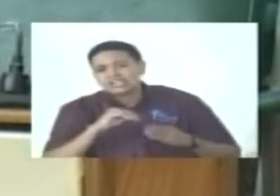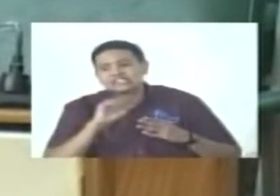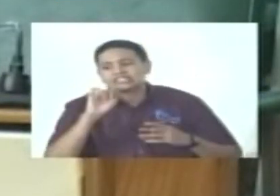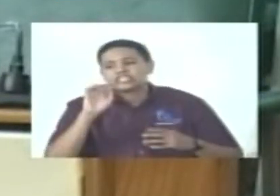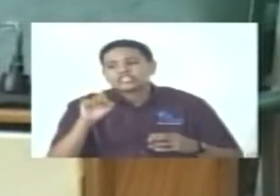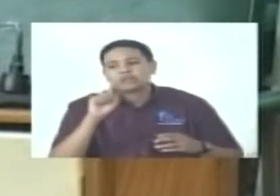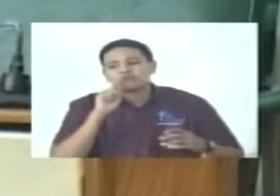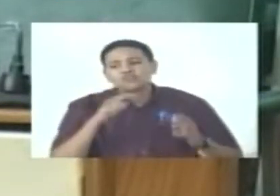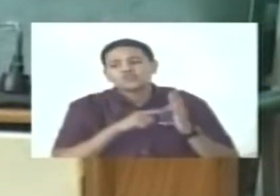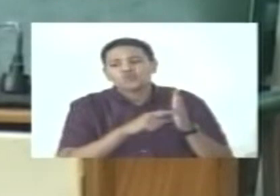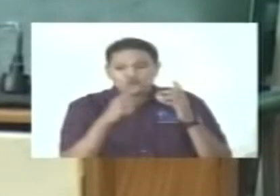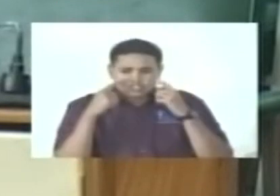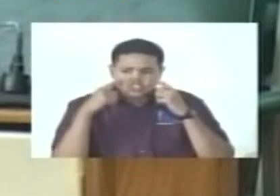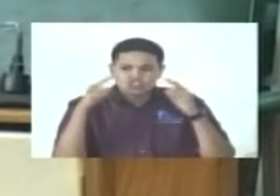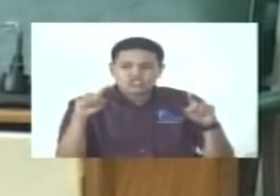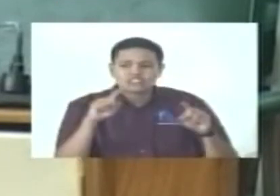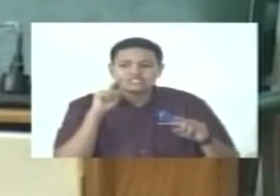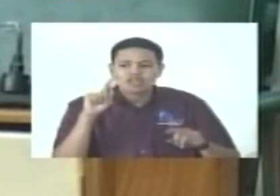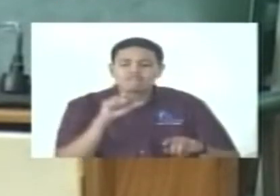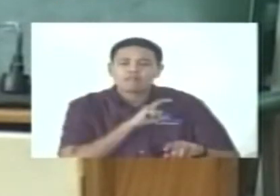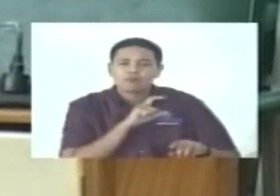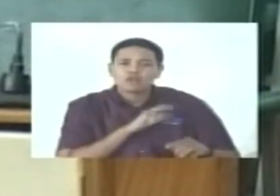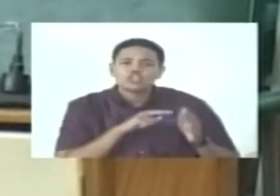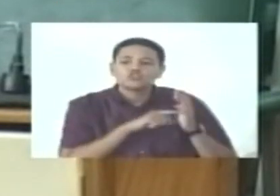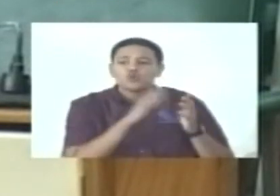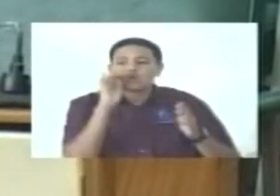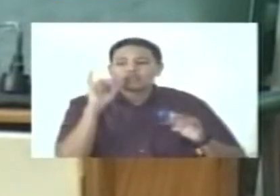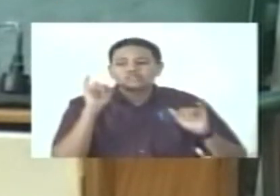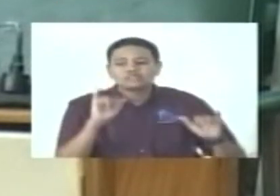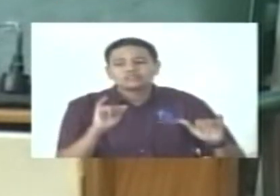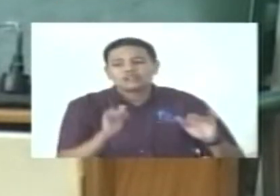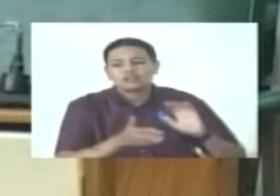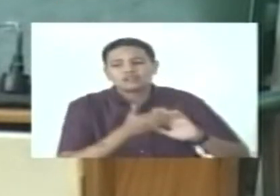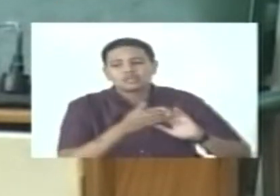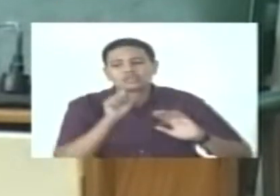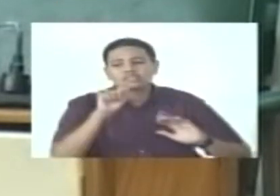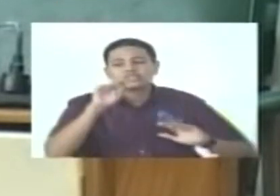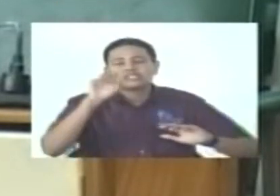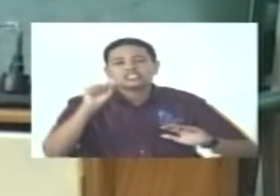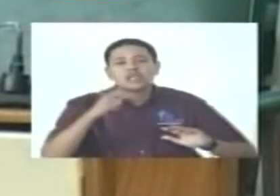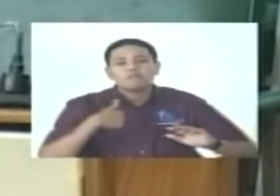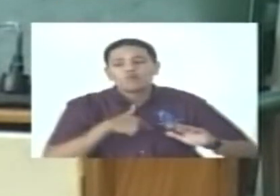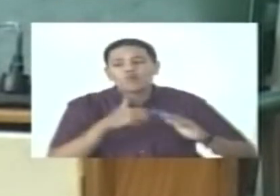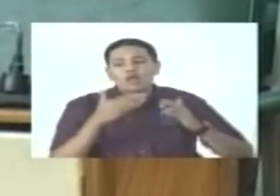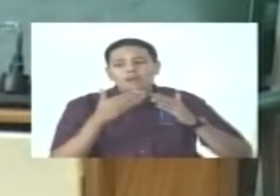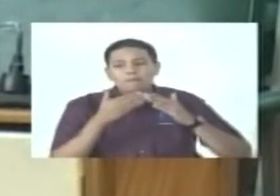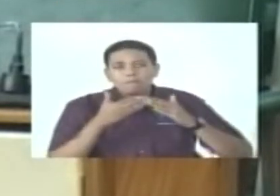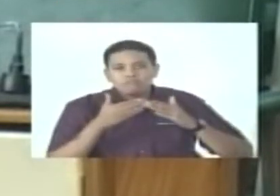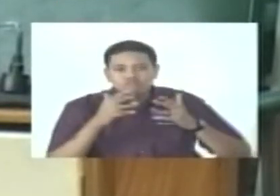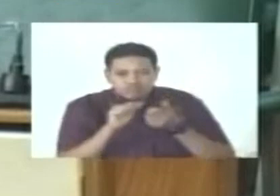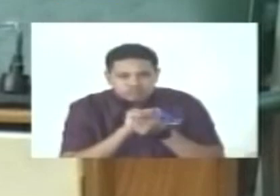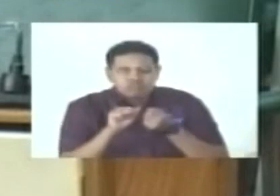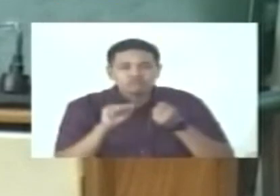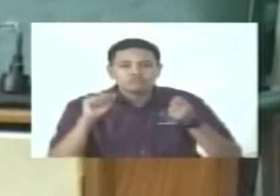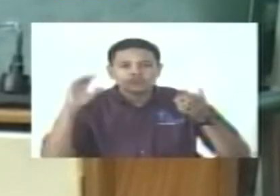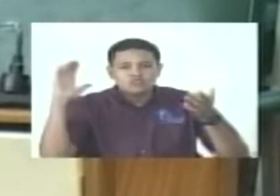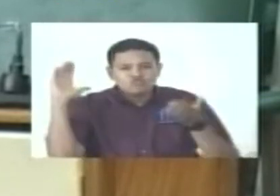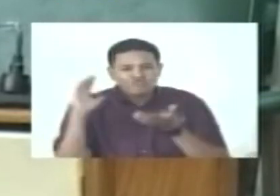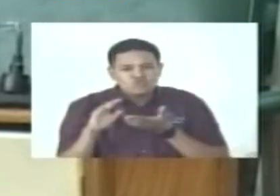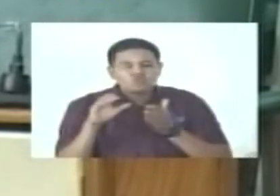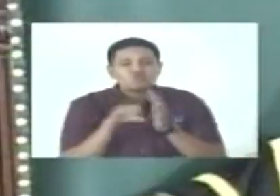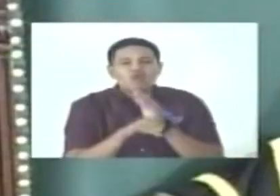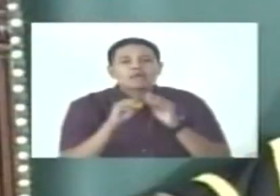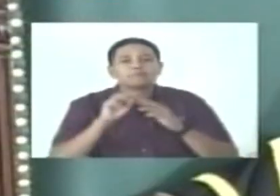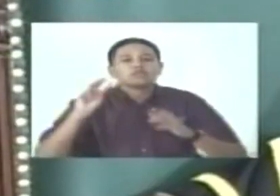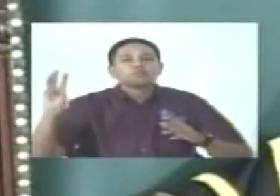the security forces and showed why we needed to stay the course in St. James, Mr. President. We are breaking the back of crime in Western Jamaica. We